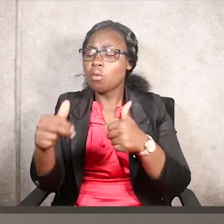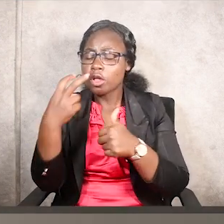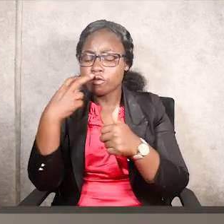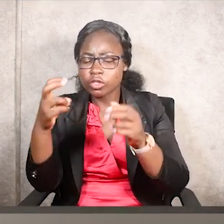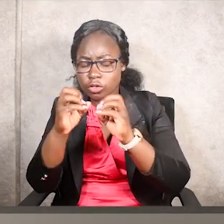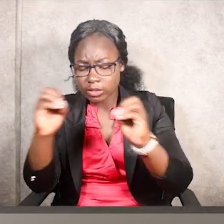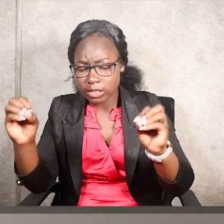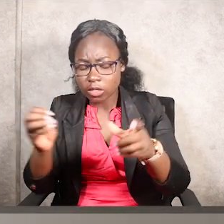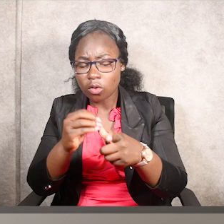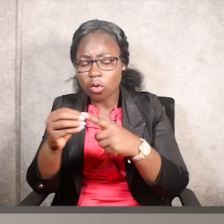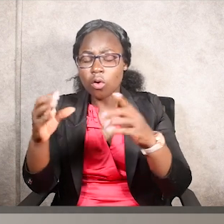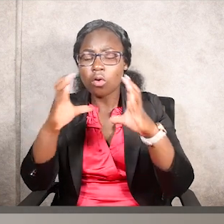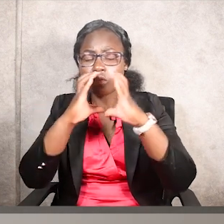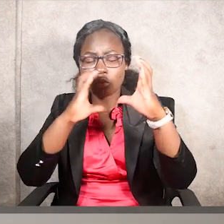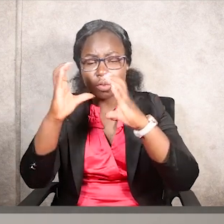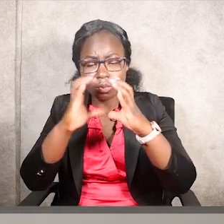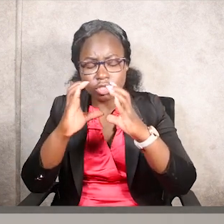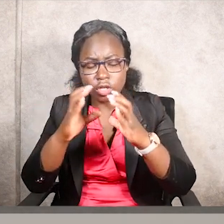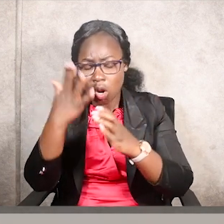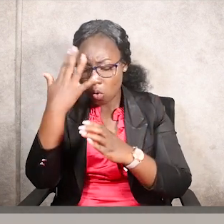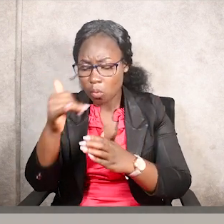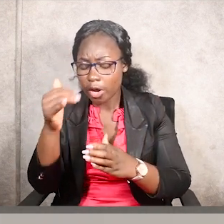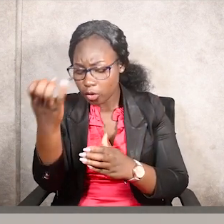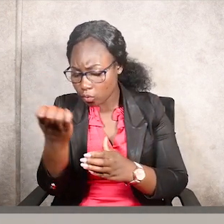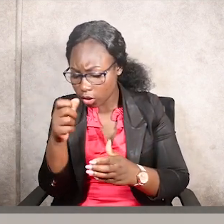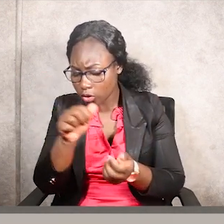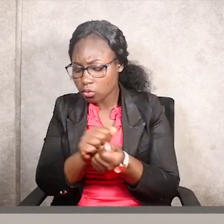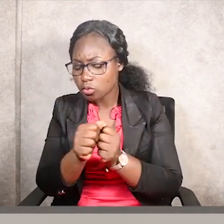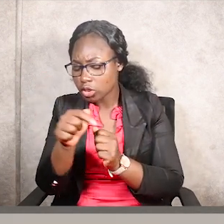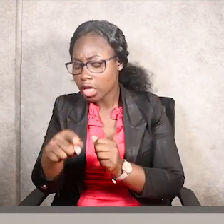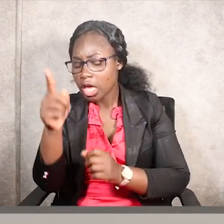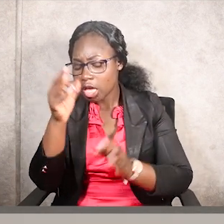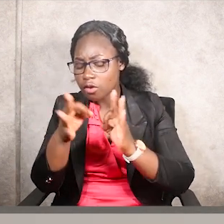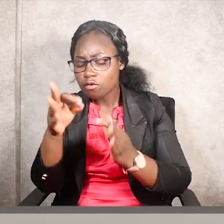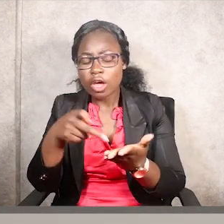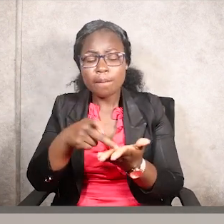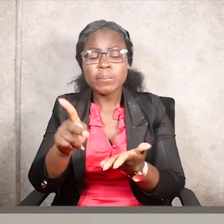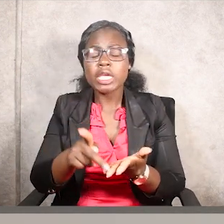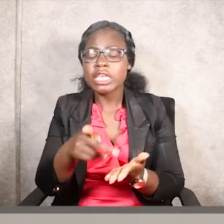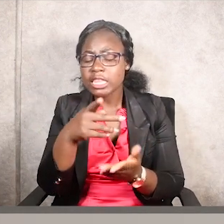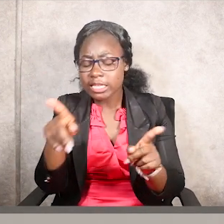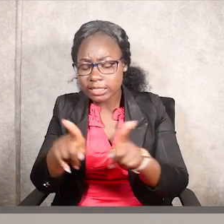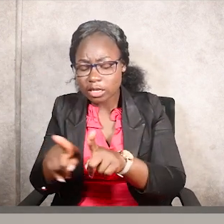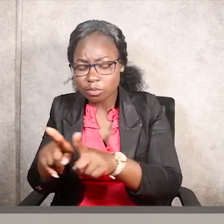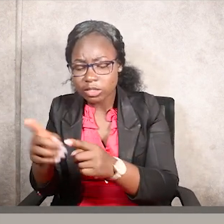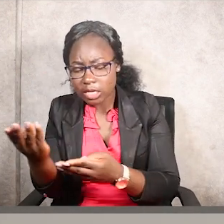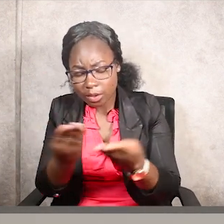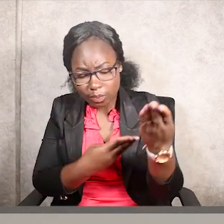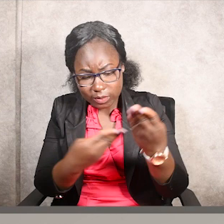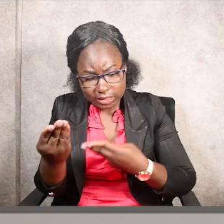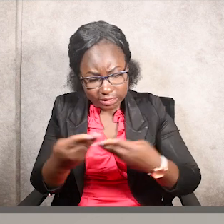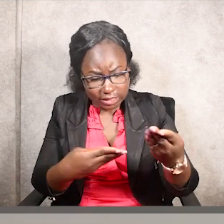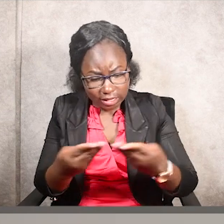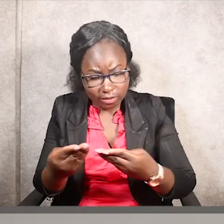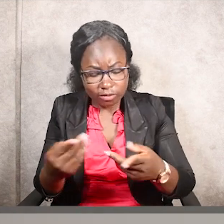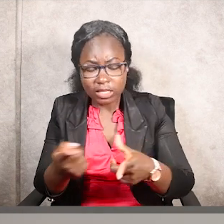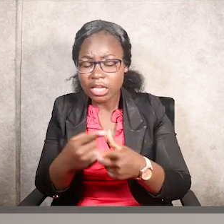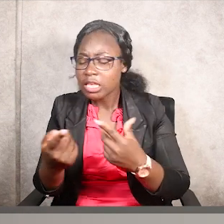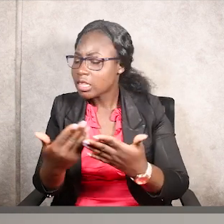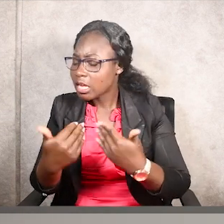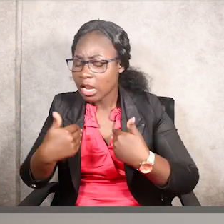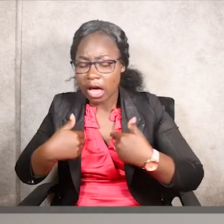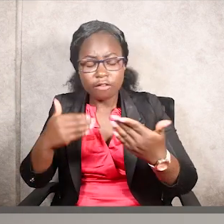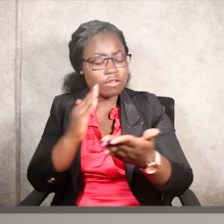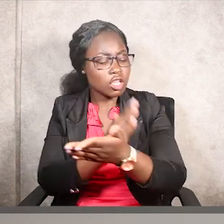when it's not very clear why you need to change this. If they're paying for the same service and there hasn't been